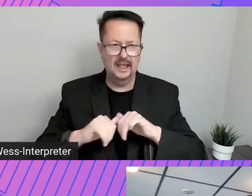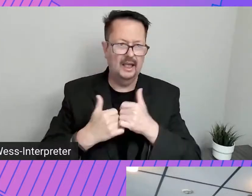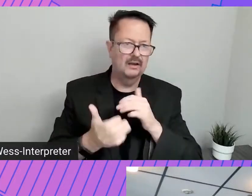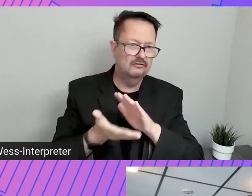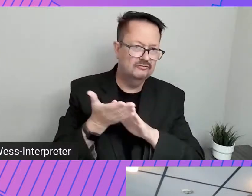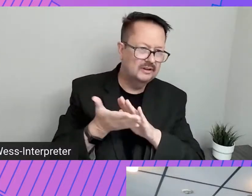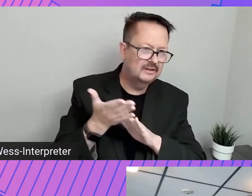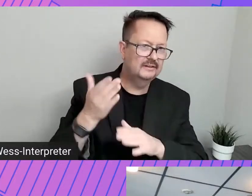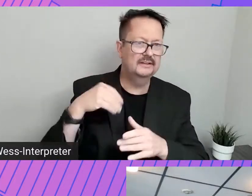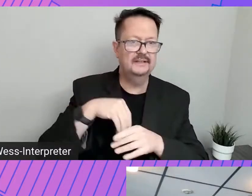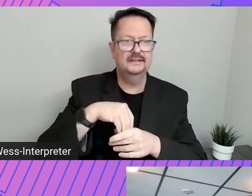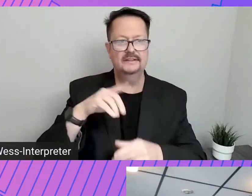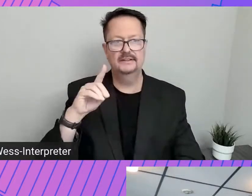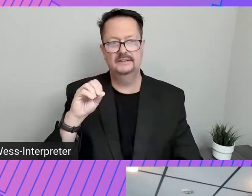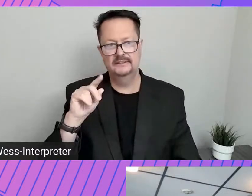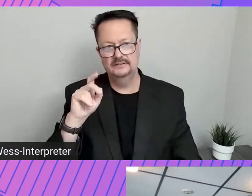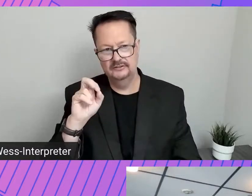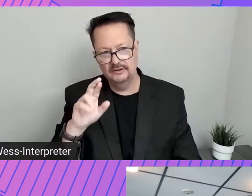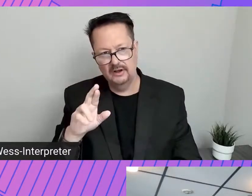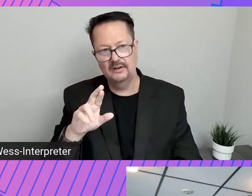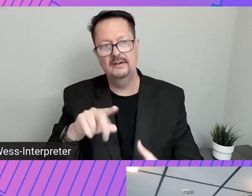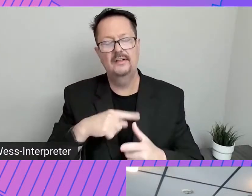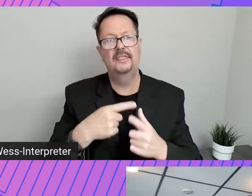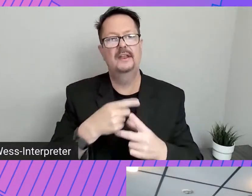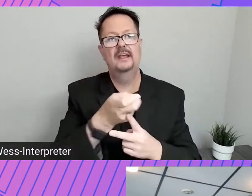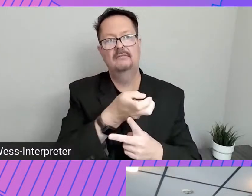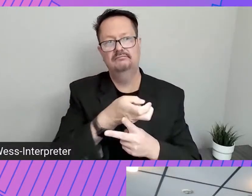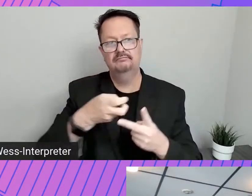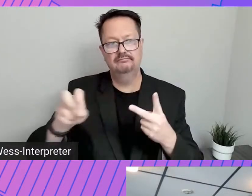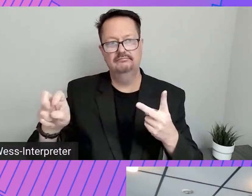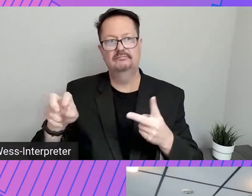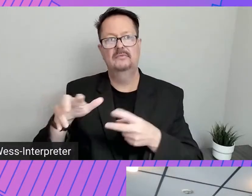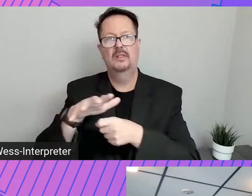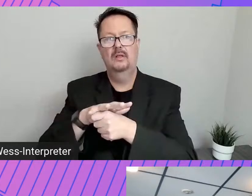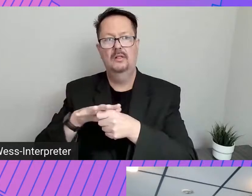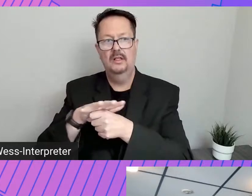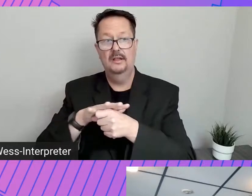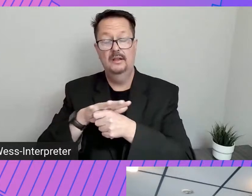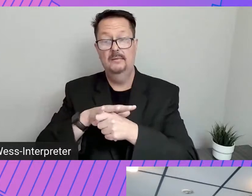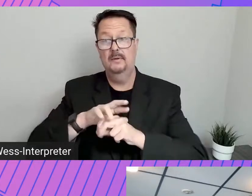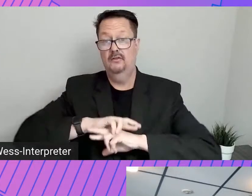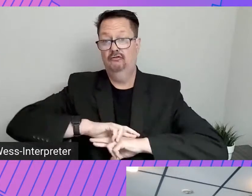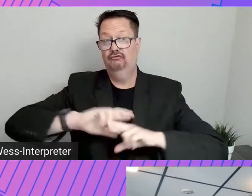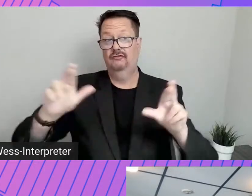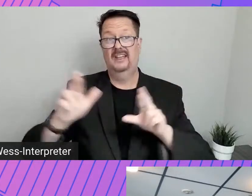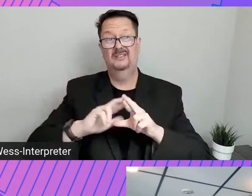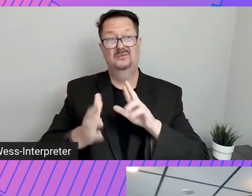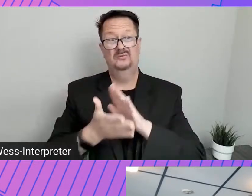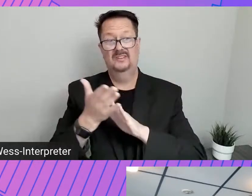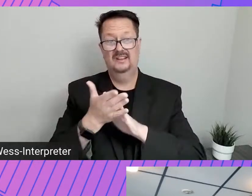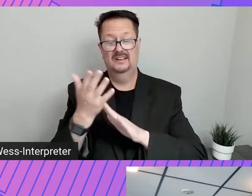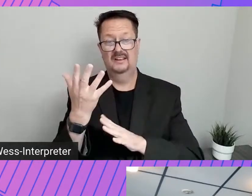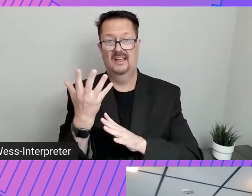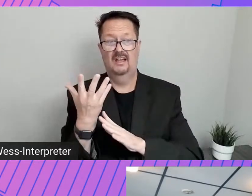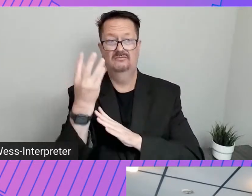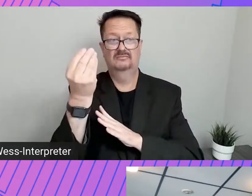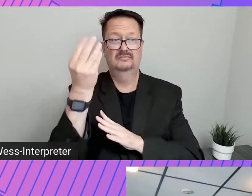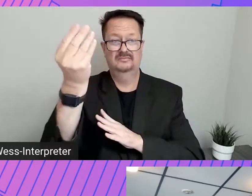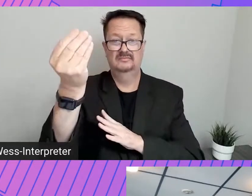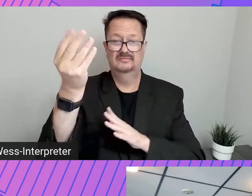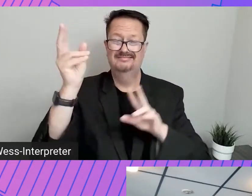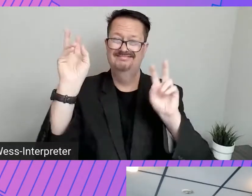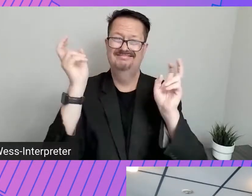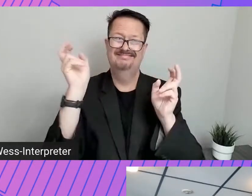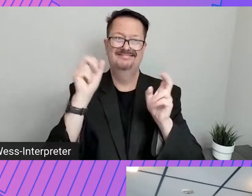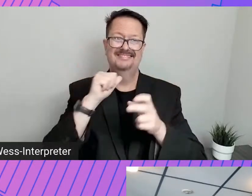Docker image, and then I can get it running locally. But then when you want to run that application somewhere else other than your laptop, that's when